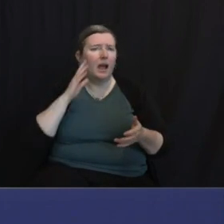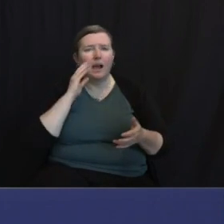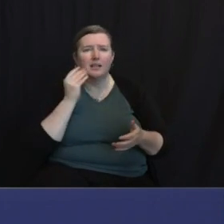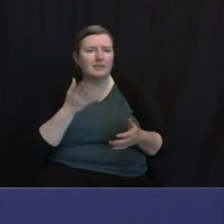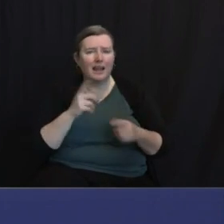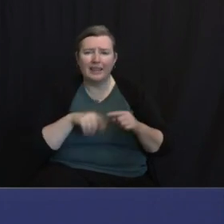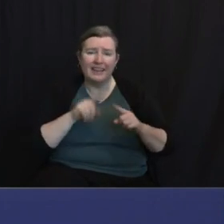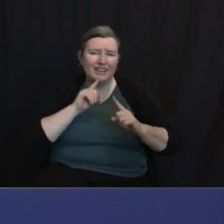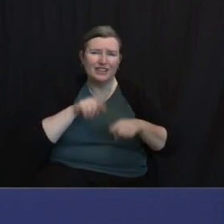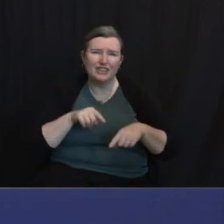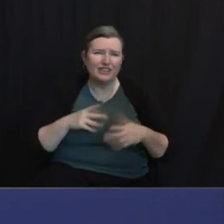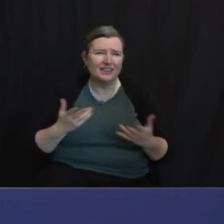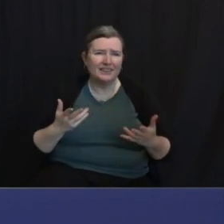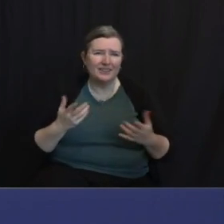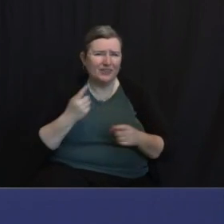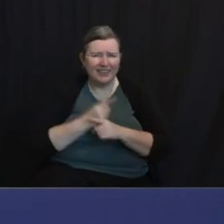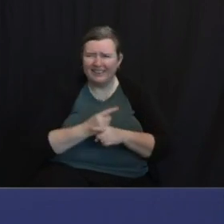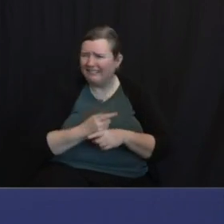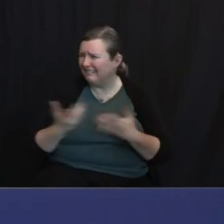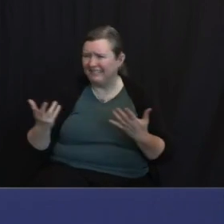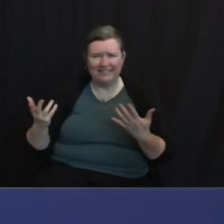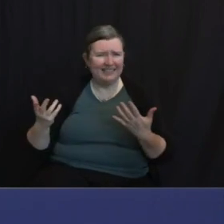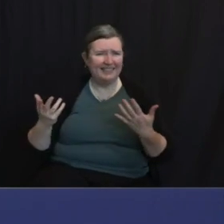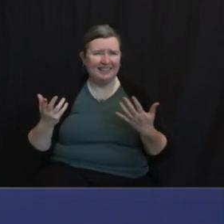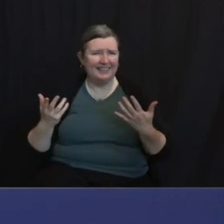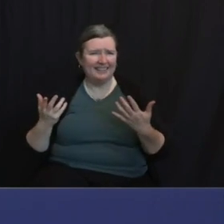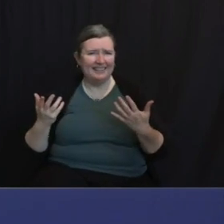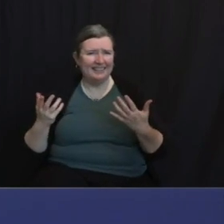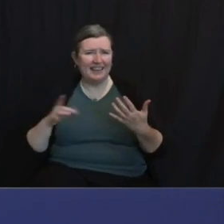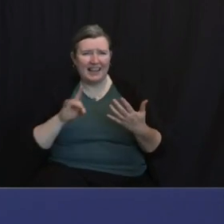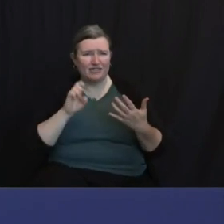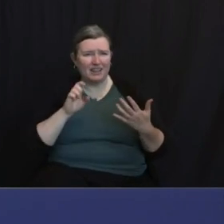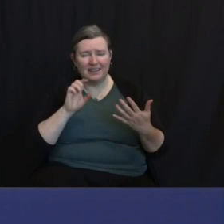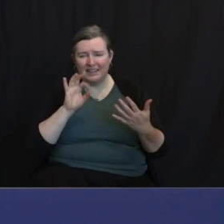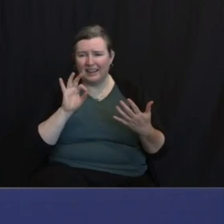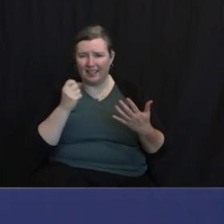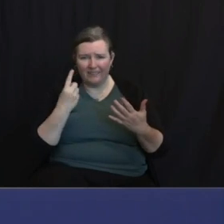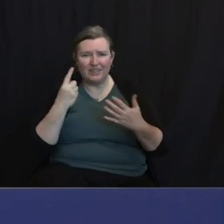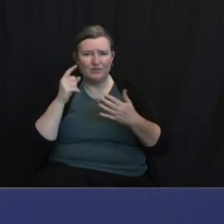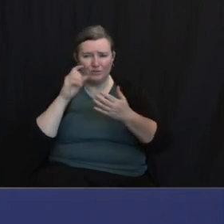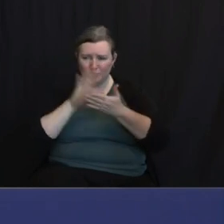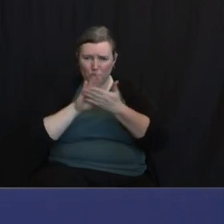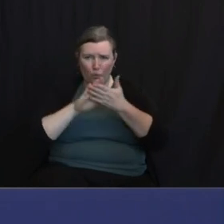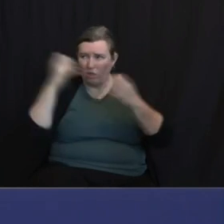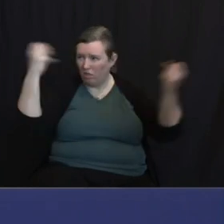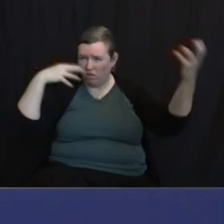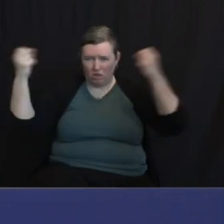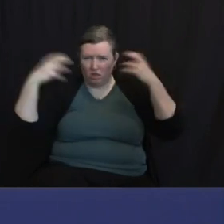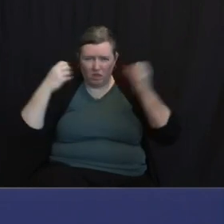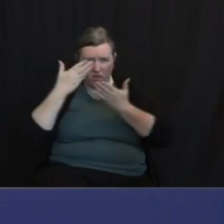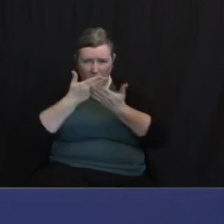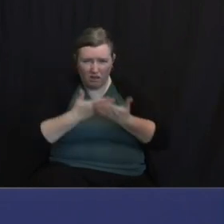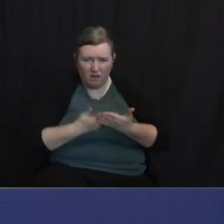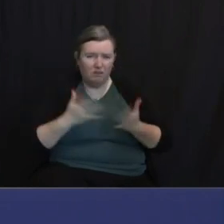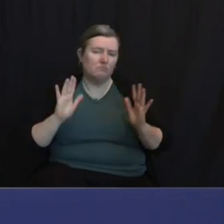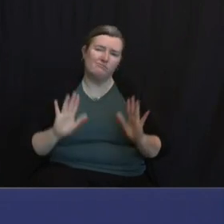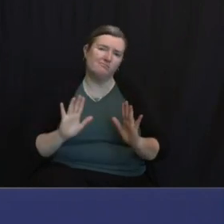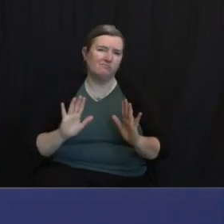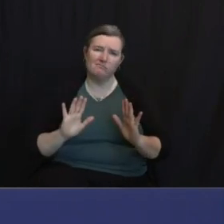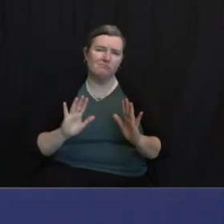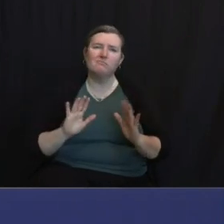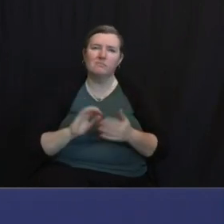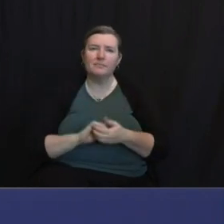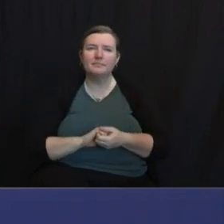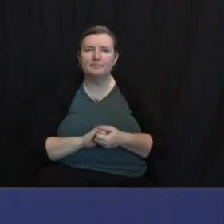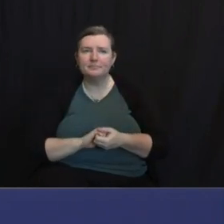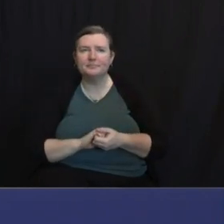Angelica? I think we got to come back to you on that because there's 811 of these that we have. So I don't want to make a statement and overstate the case. And the question again